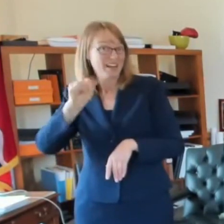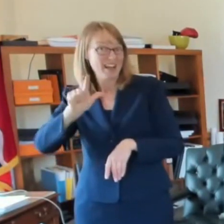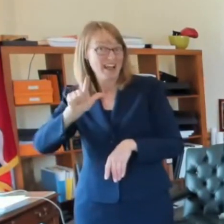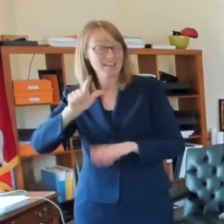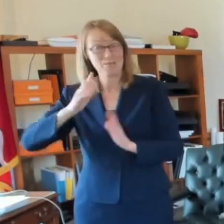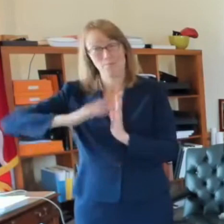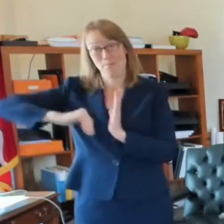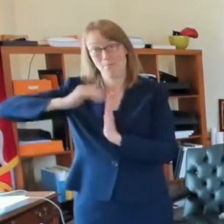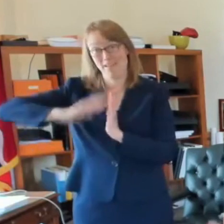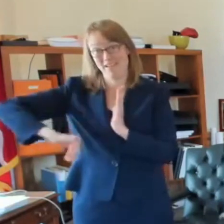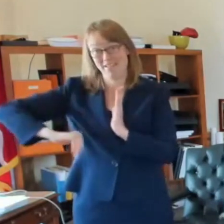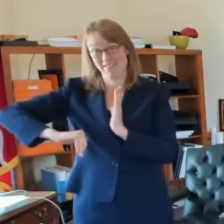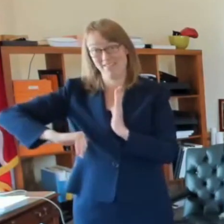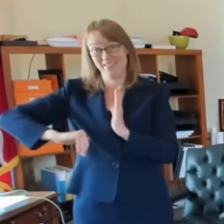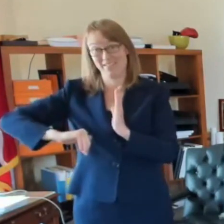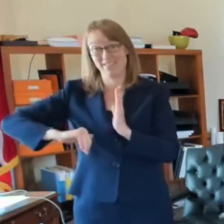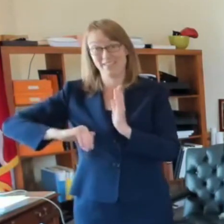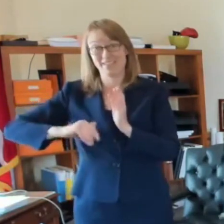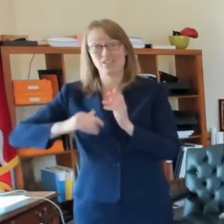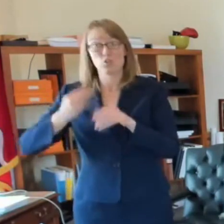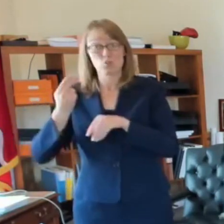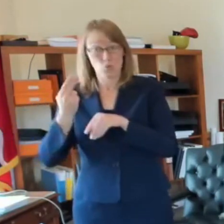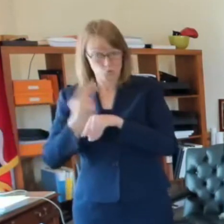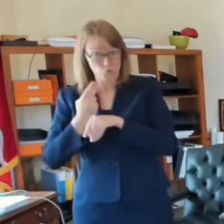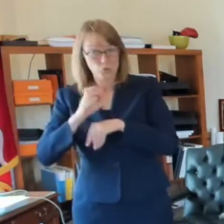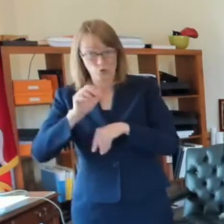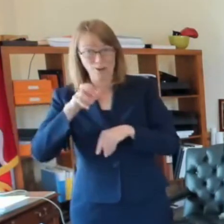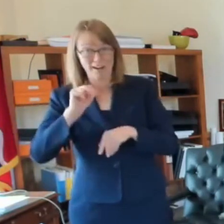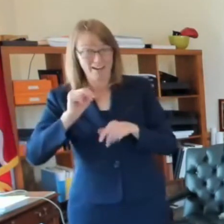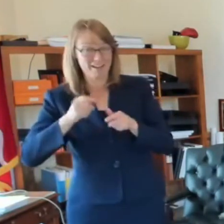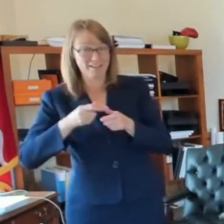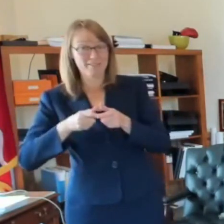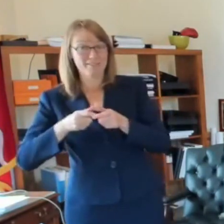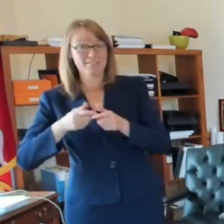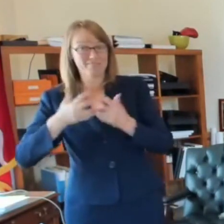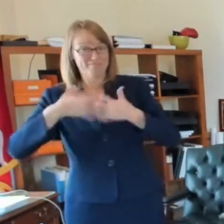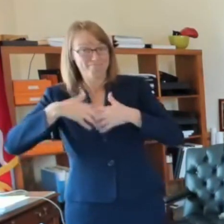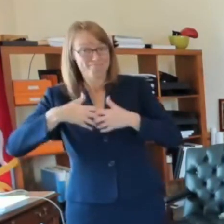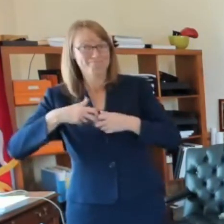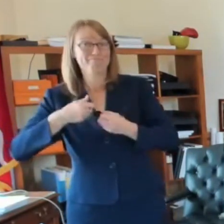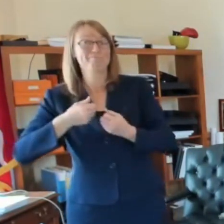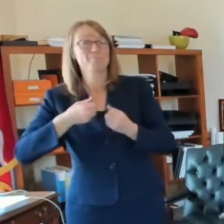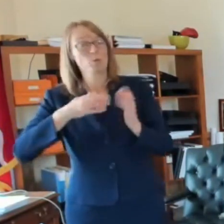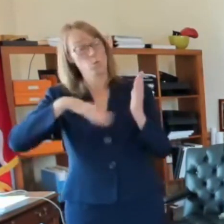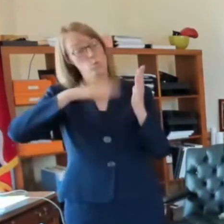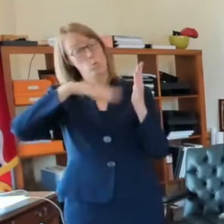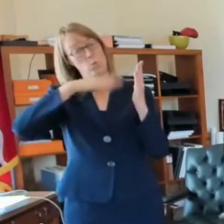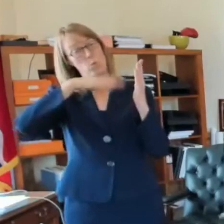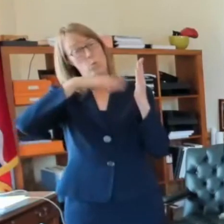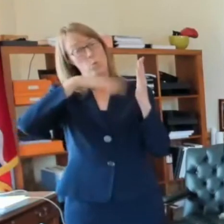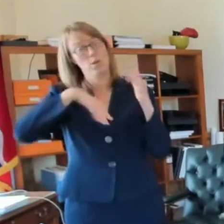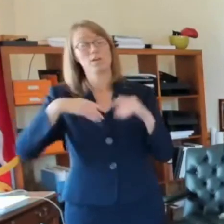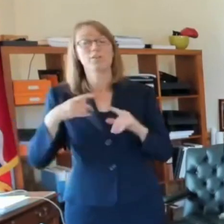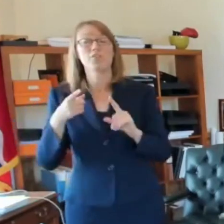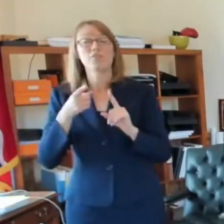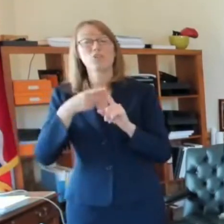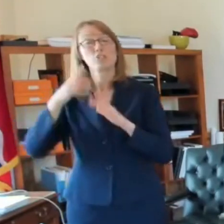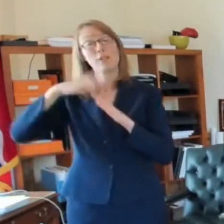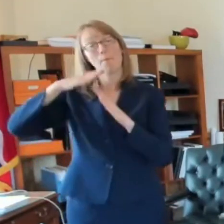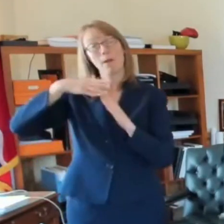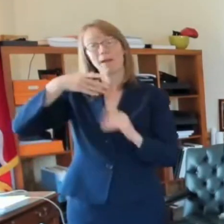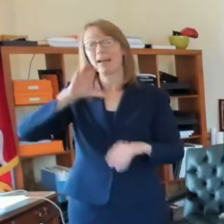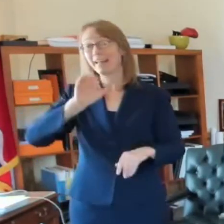able to prime the top. The top is out of cast iron. The rest of the column is out of